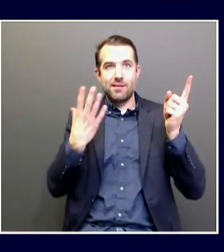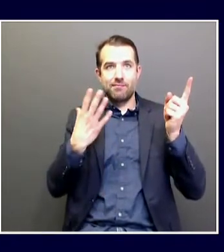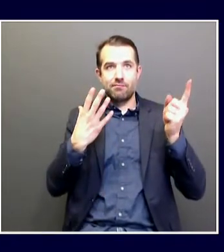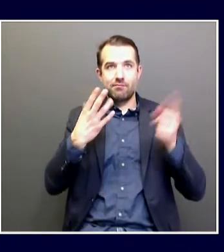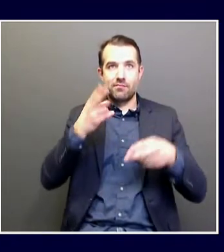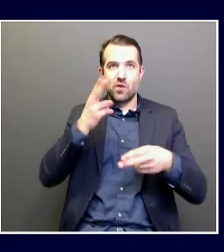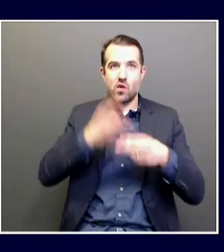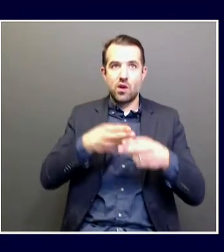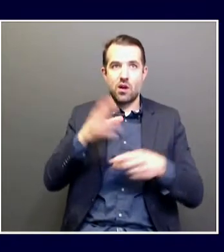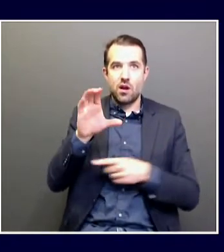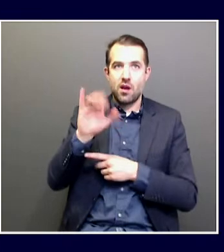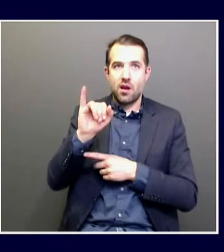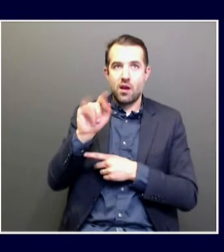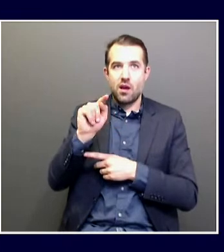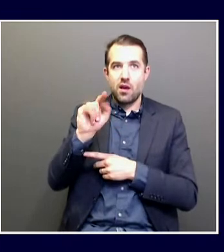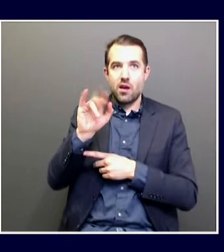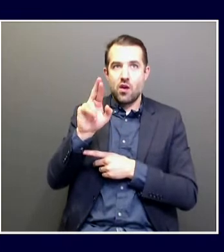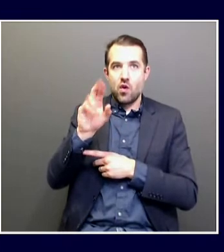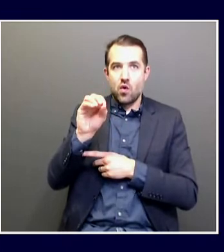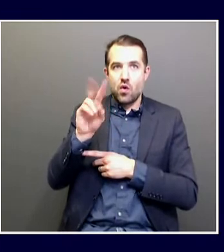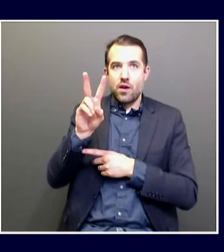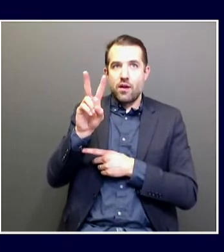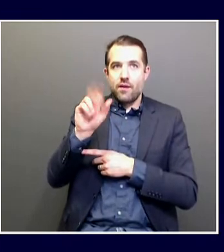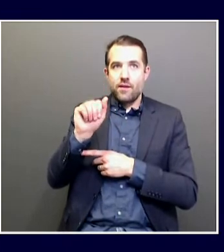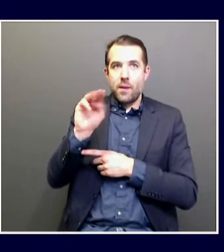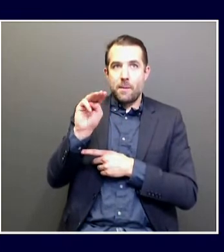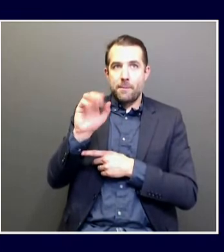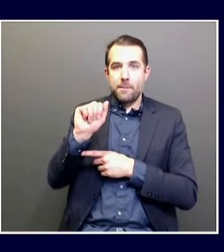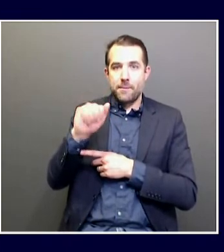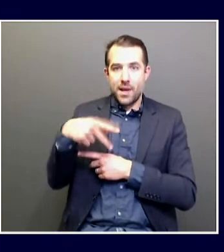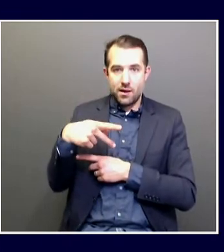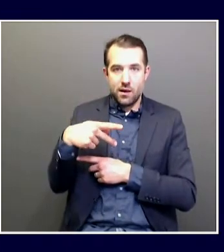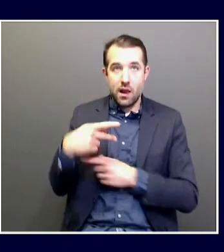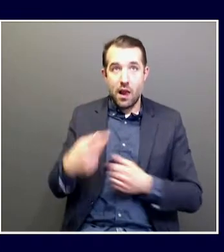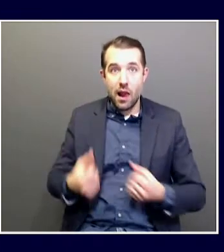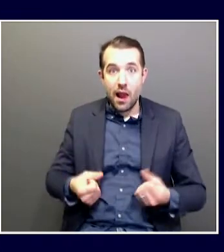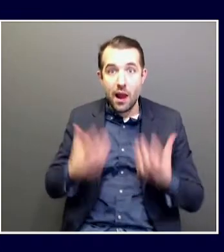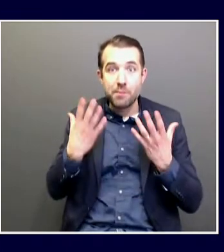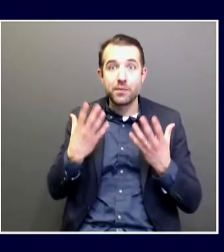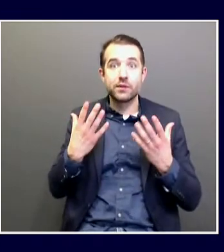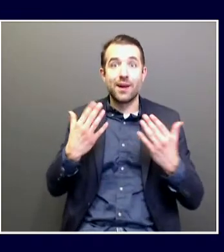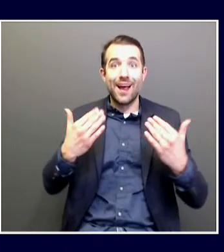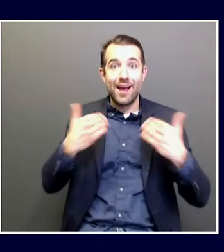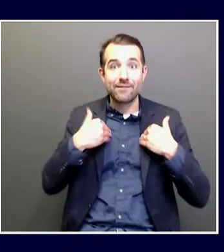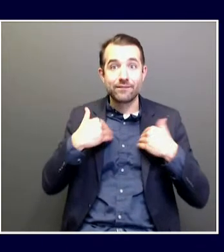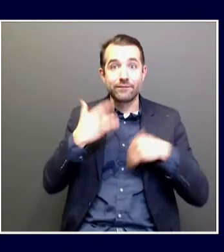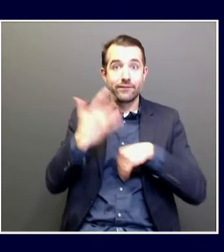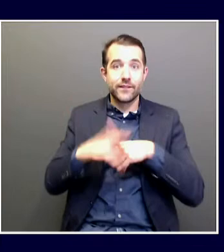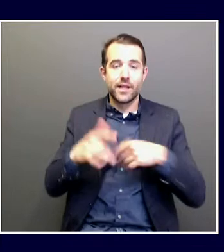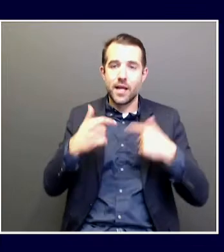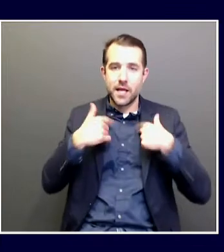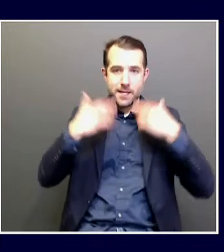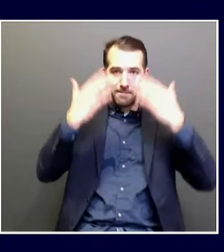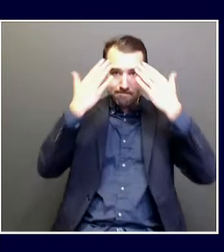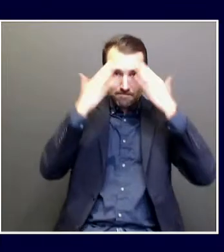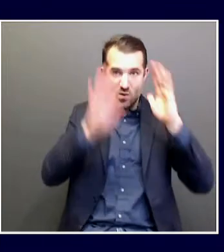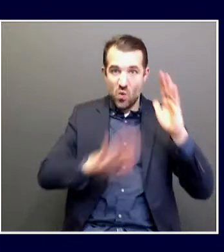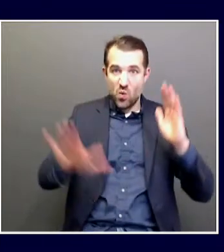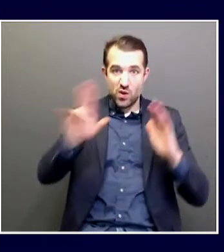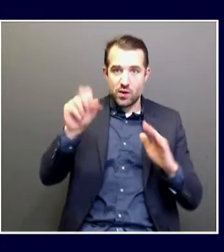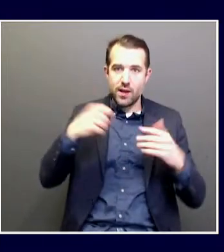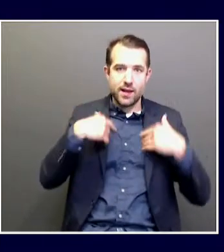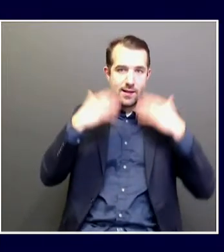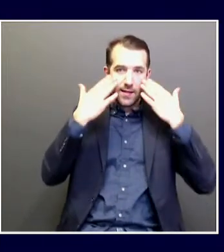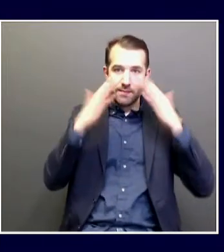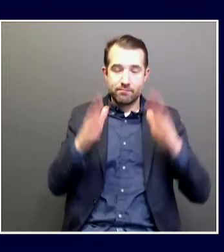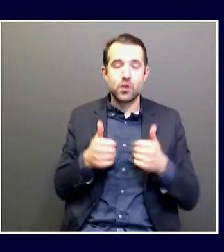check and see how many patient courses are available right now. And I don't know the answer to that nationwide. Okay, thank you. Thanks,